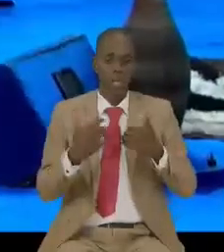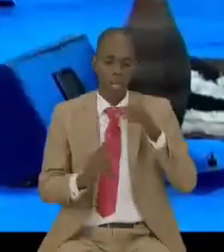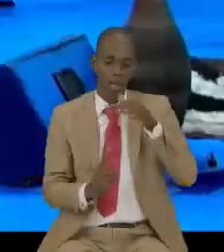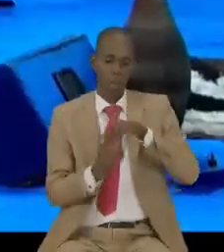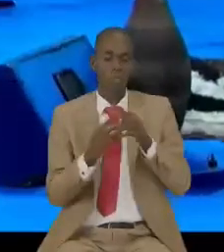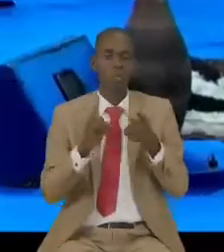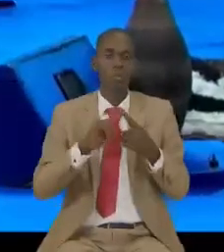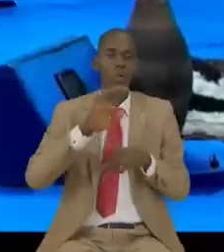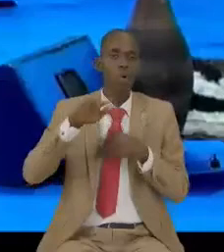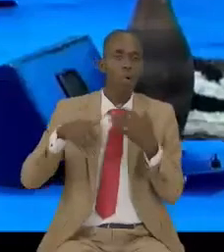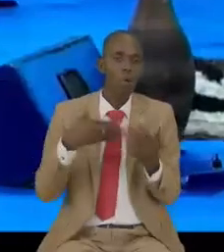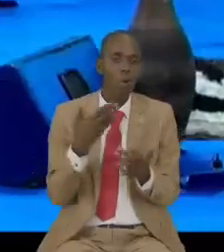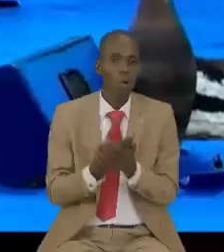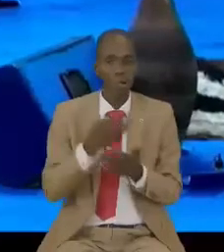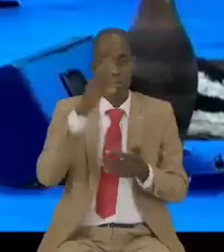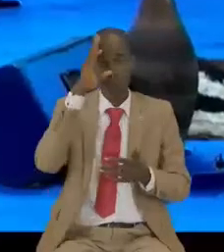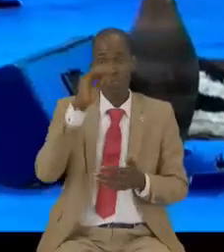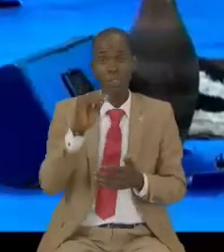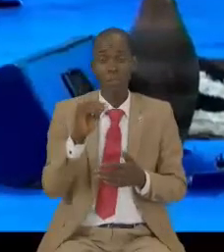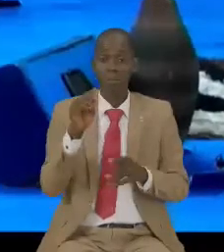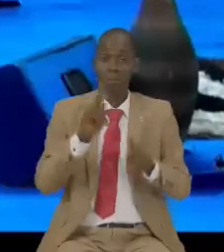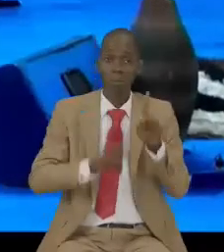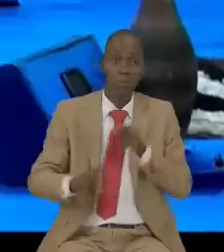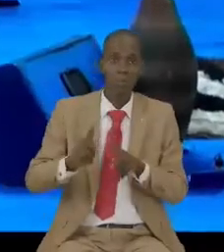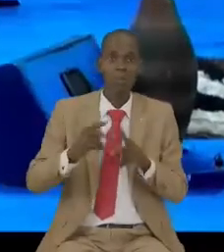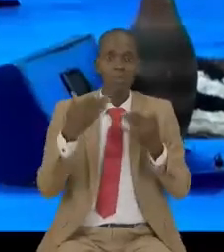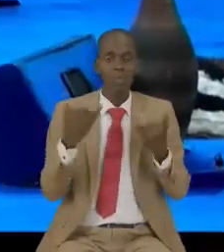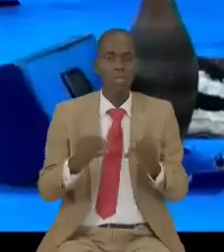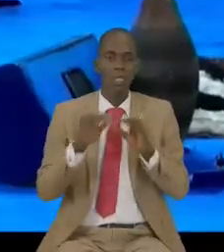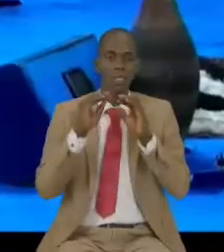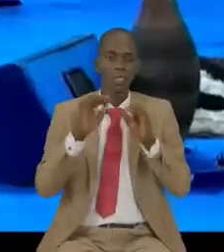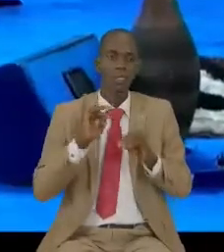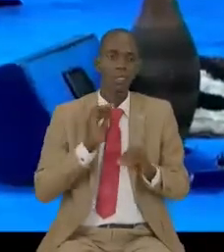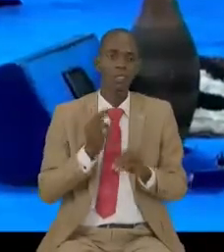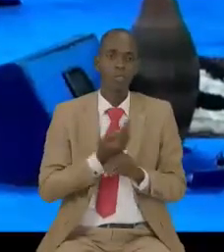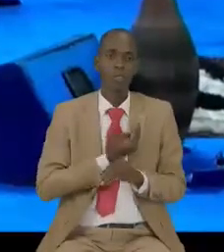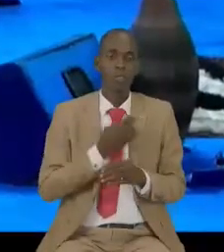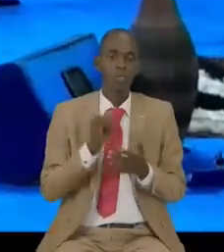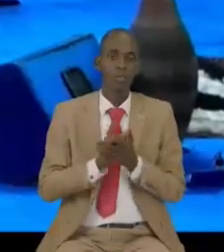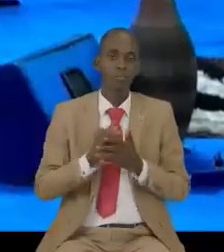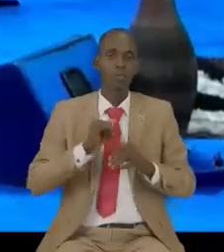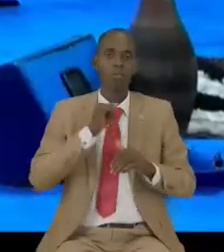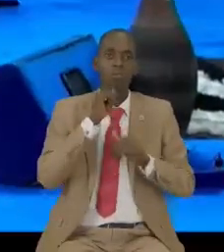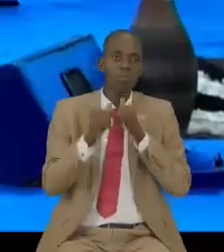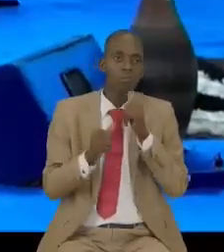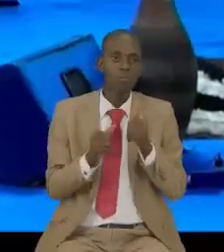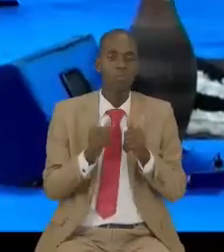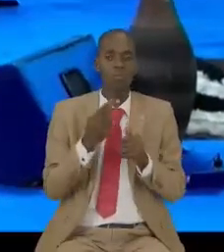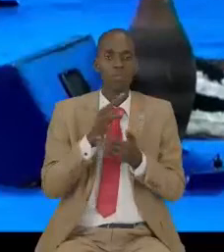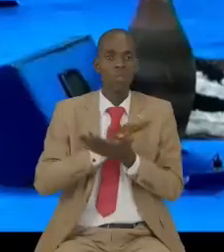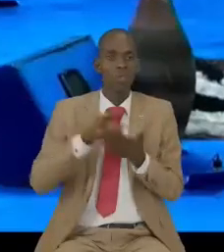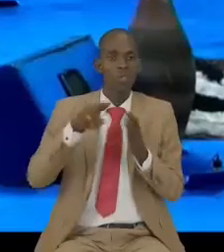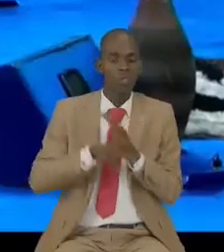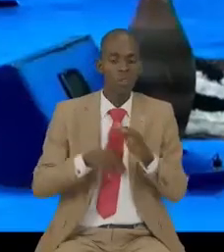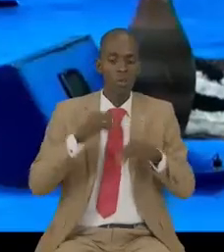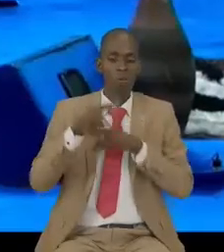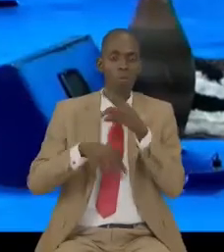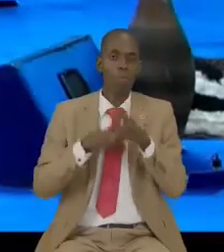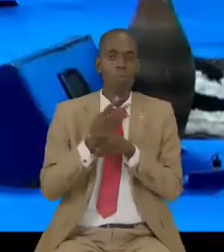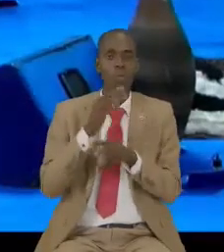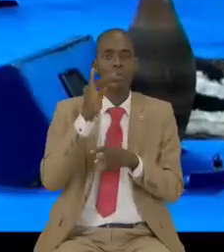men, now teaches us that denying ungodliness and worldly lusts, we